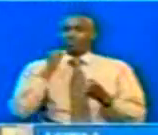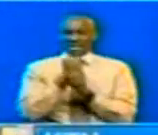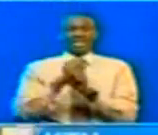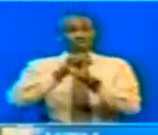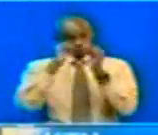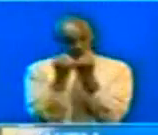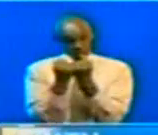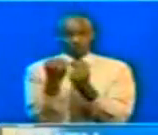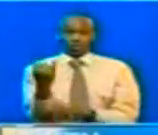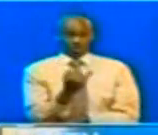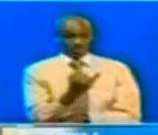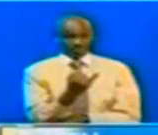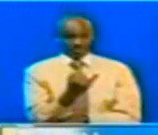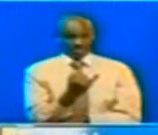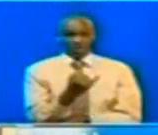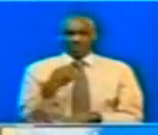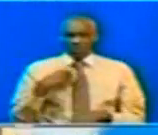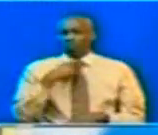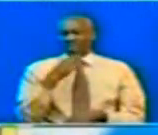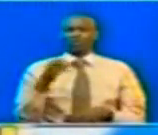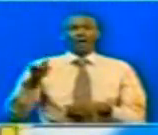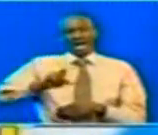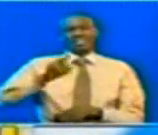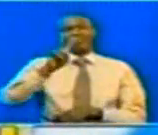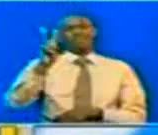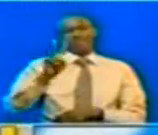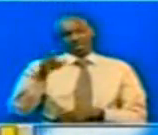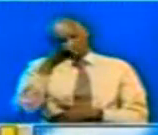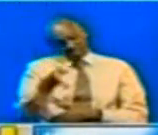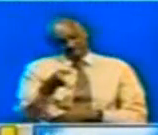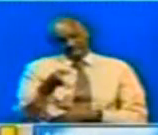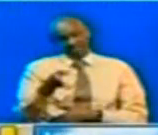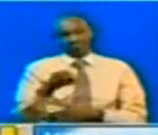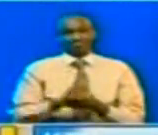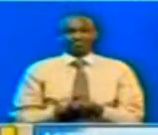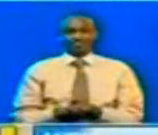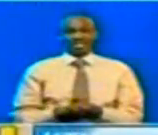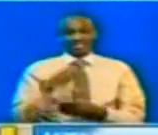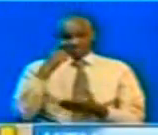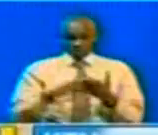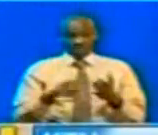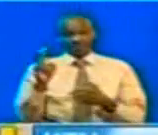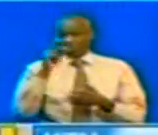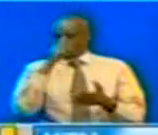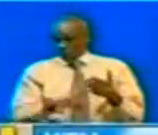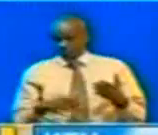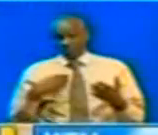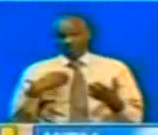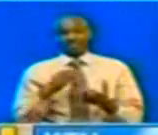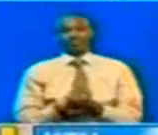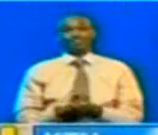youth towards the value system that we have defined ourselves as Kenyans, as the values that we would want to be defined